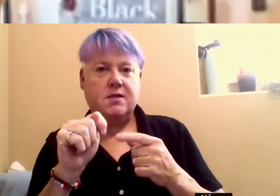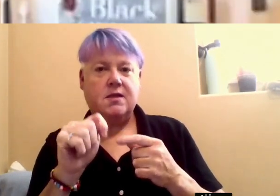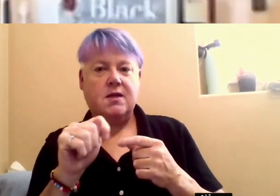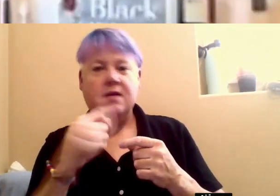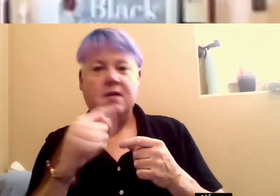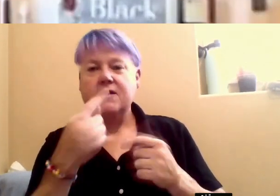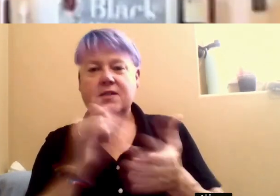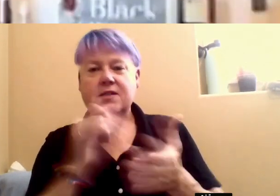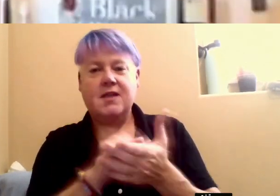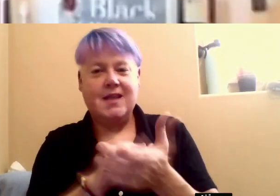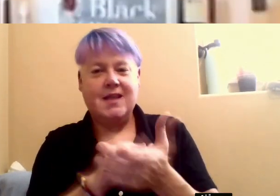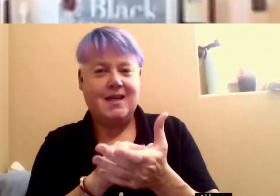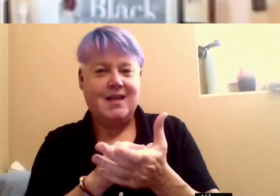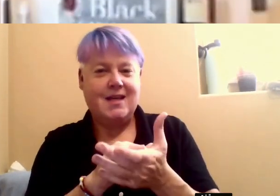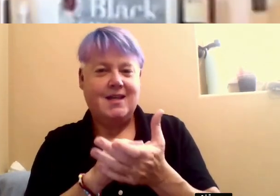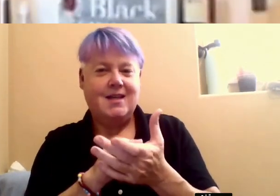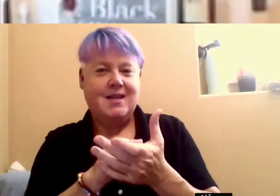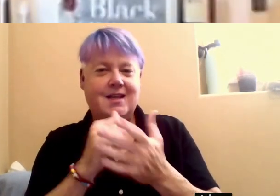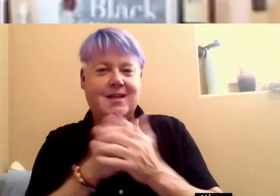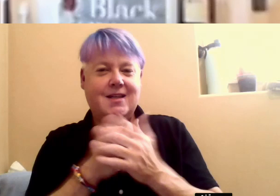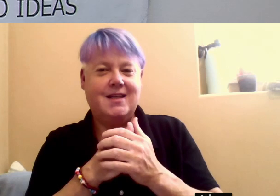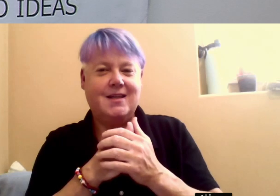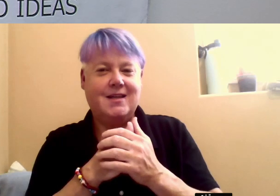Oh, Kiwale.